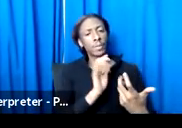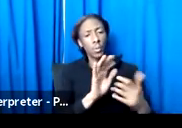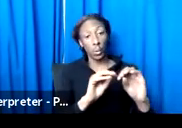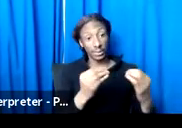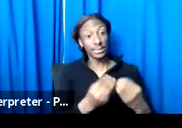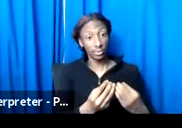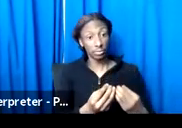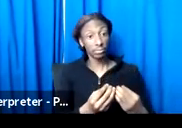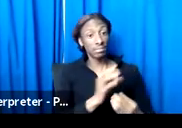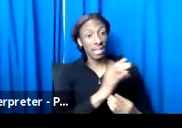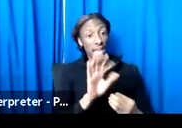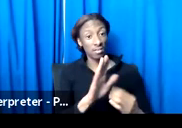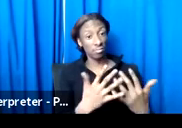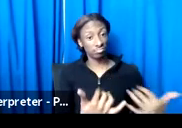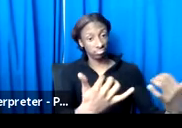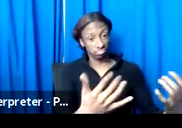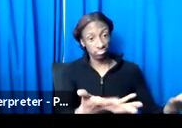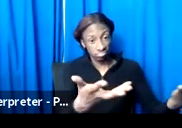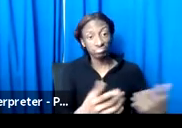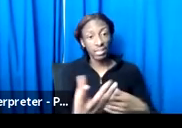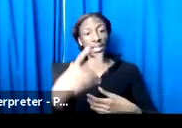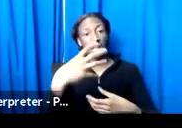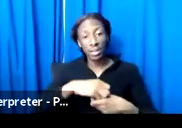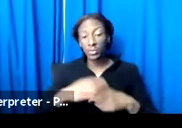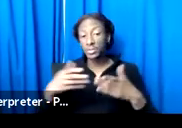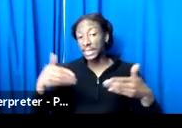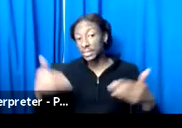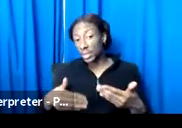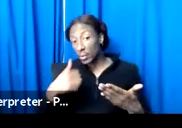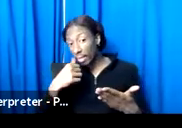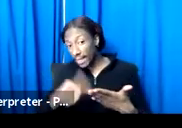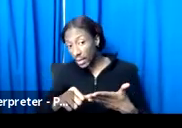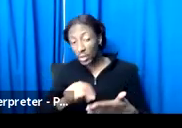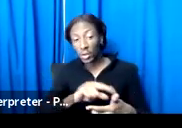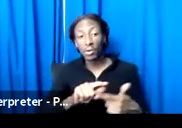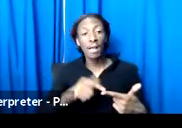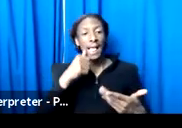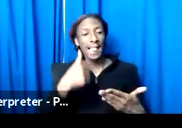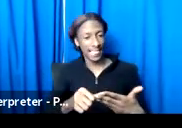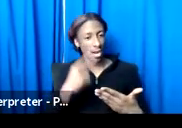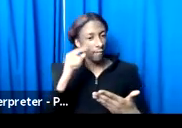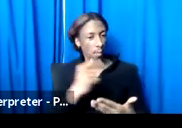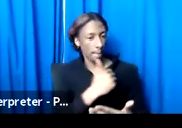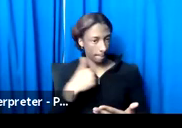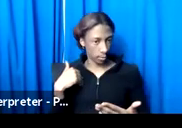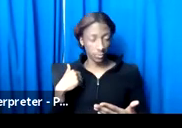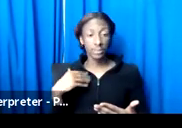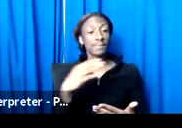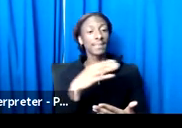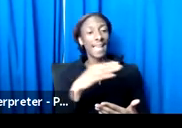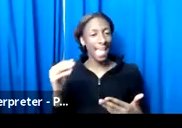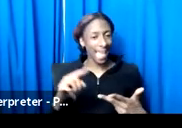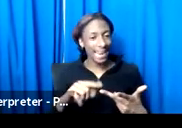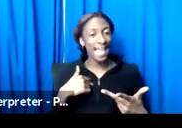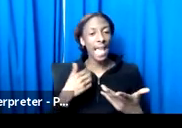organization and or your audience. That includes the introductory letter, a letter to members, and we have a material